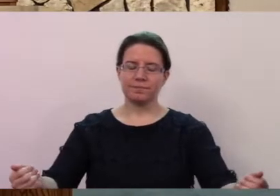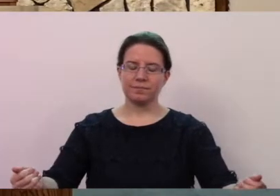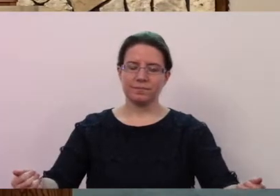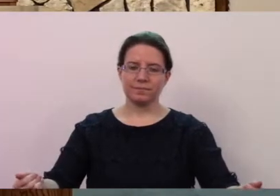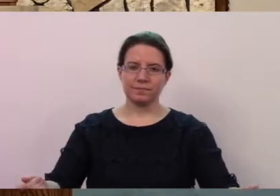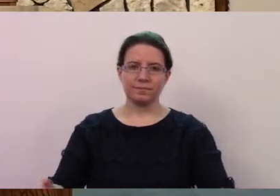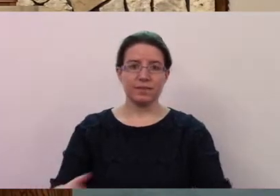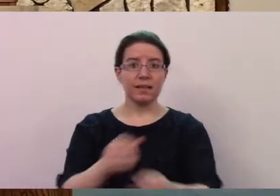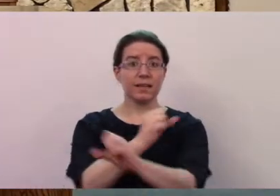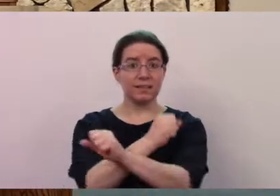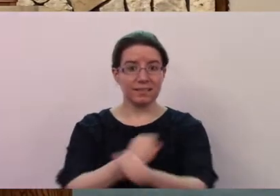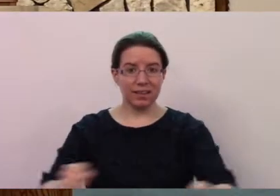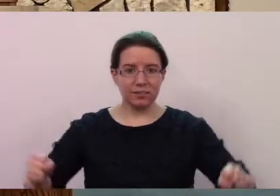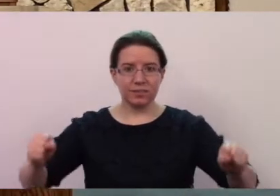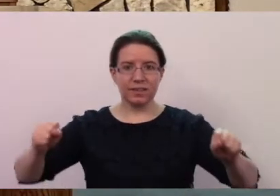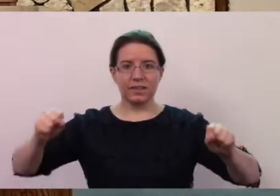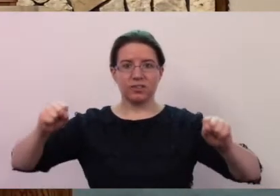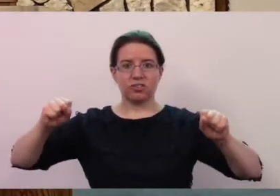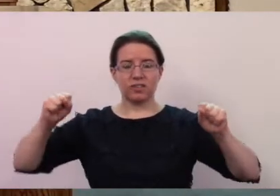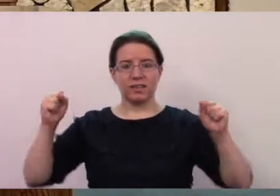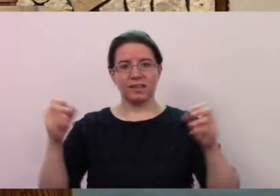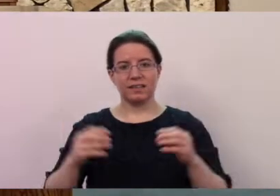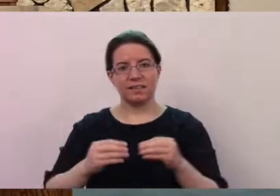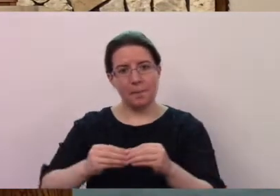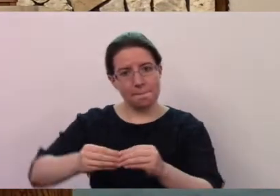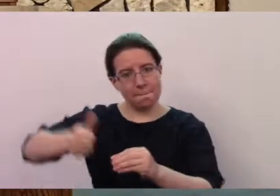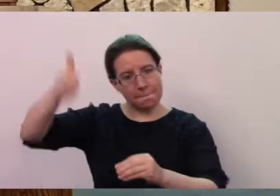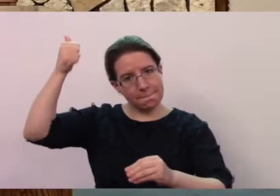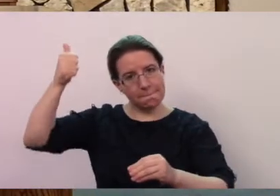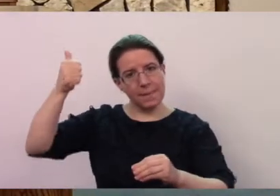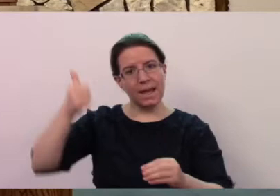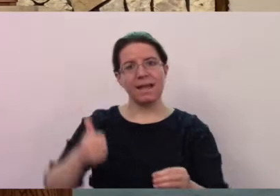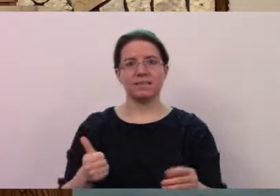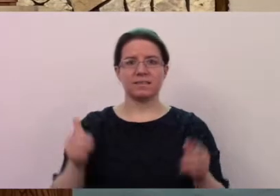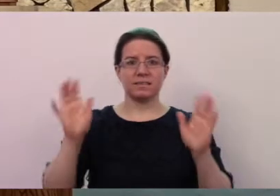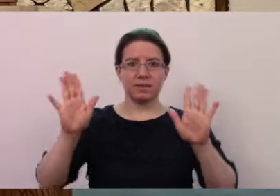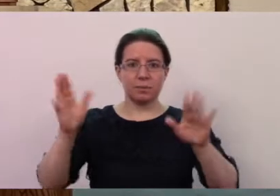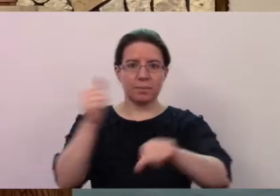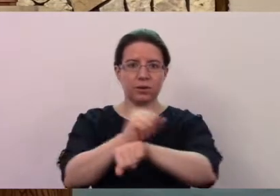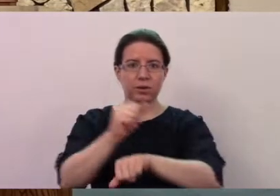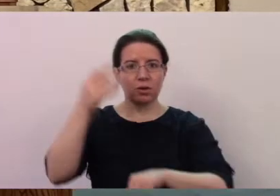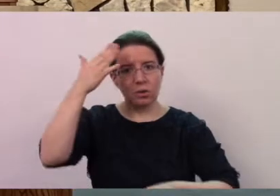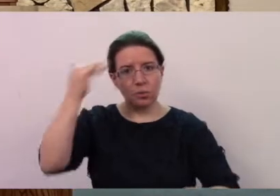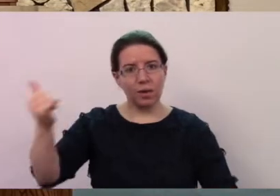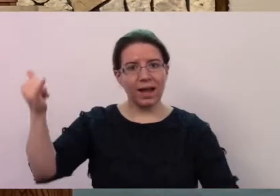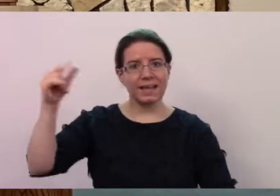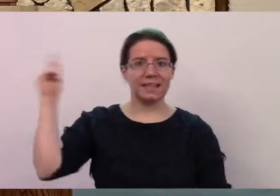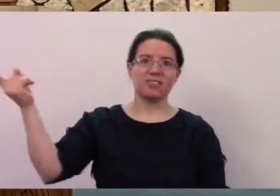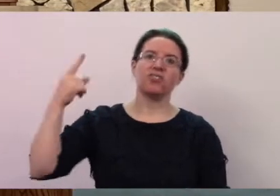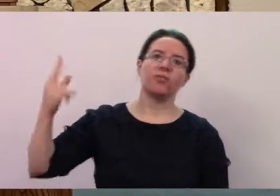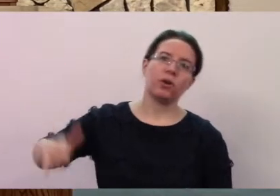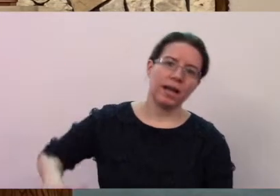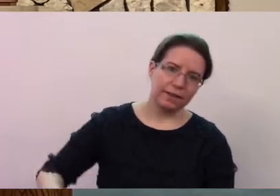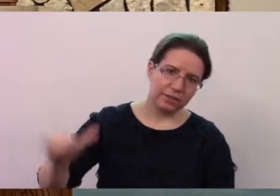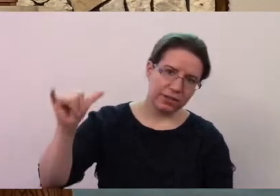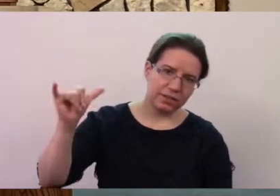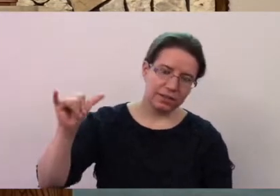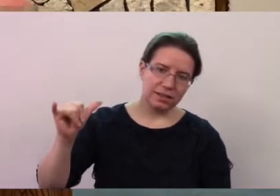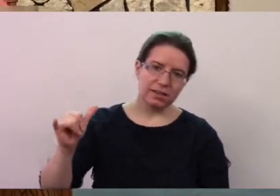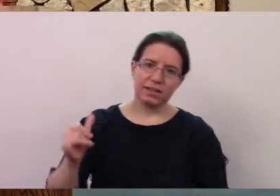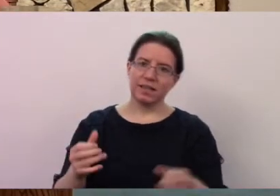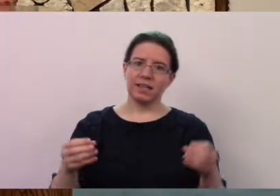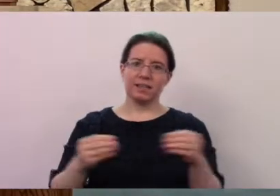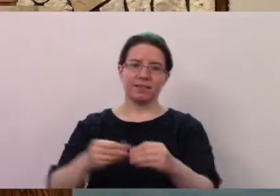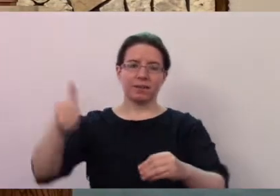Salvation is the greatest miracle because it is eternal. It is the greatest because it matters more than